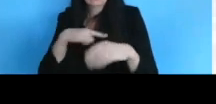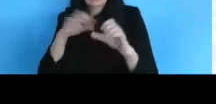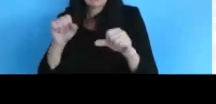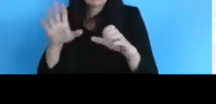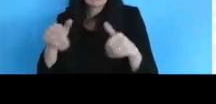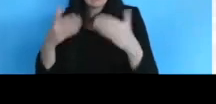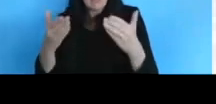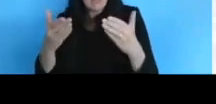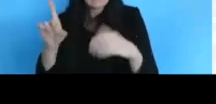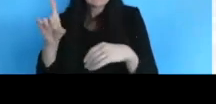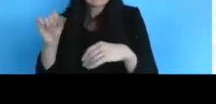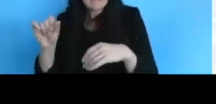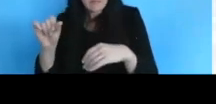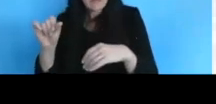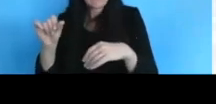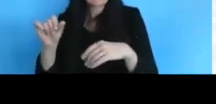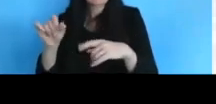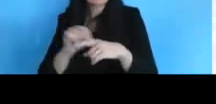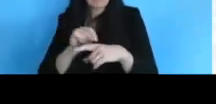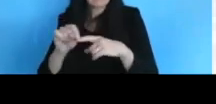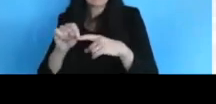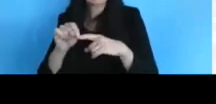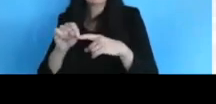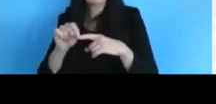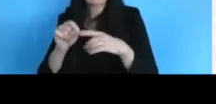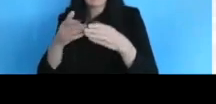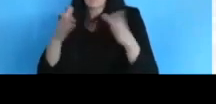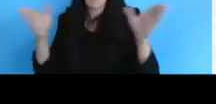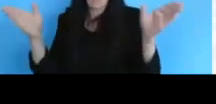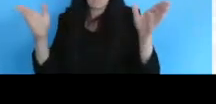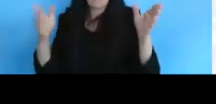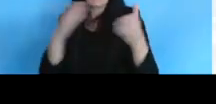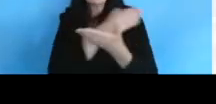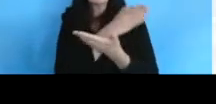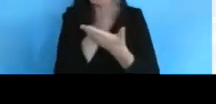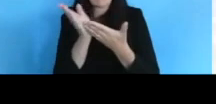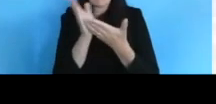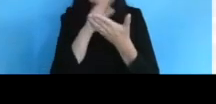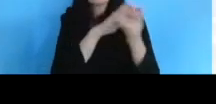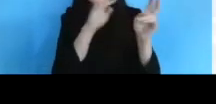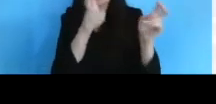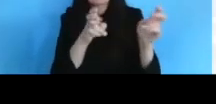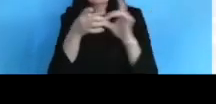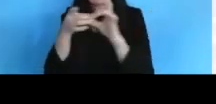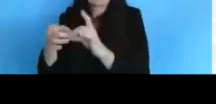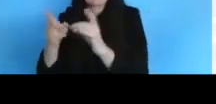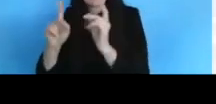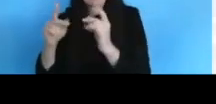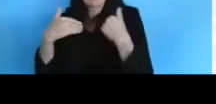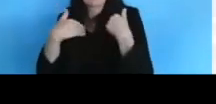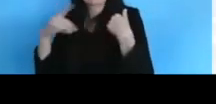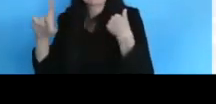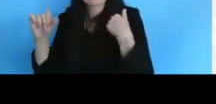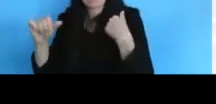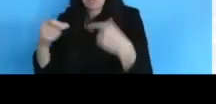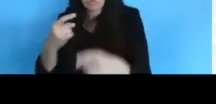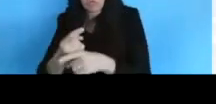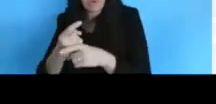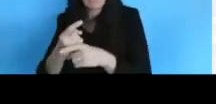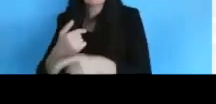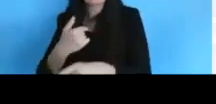all, you know, from a wide range of topics regarding the employment of people with disabilities. So yeah, I am certified through